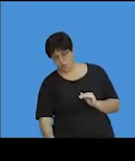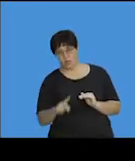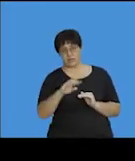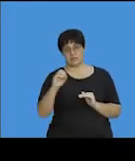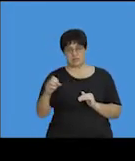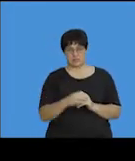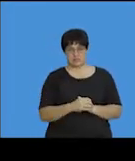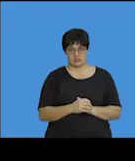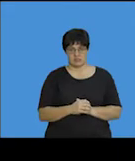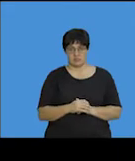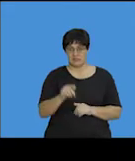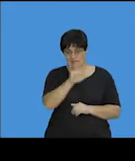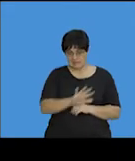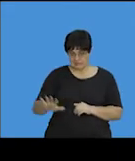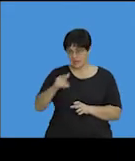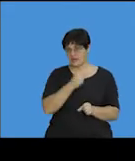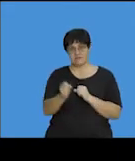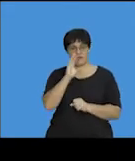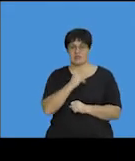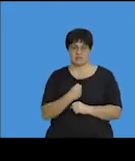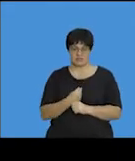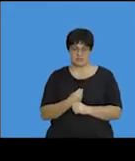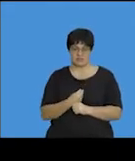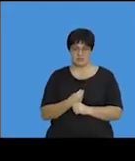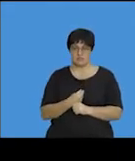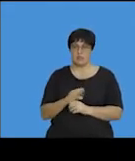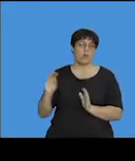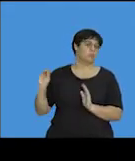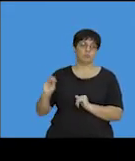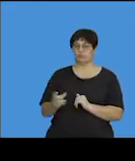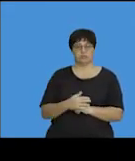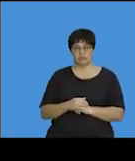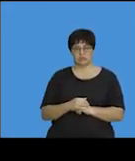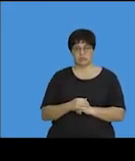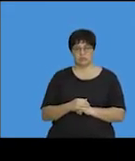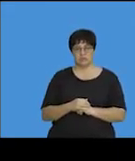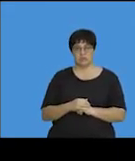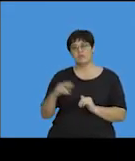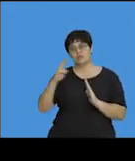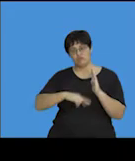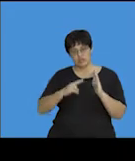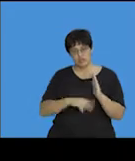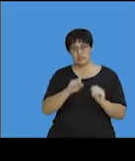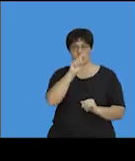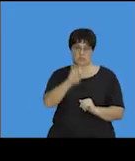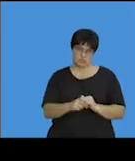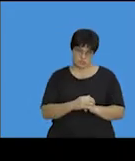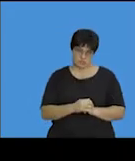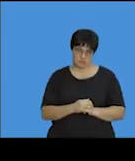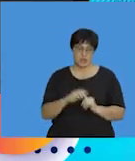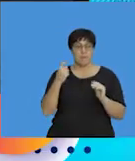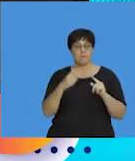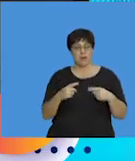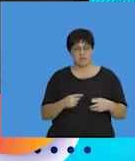the height of the cliff. It goes 100 below. They didn't ask for this last part, so don't put it in.